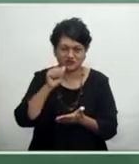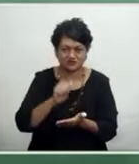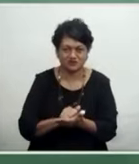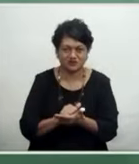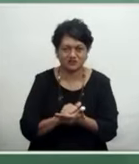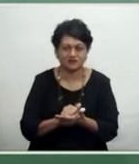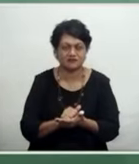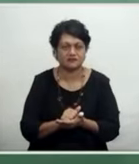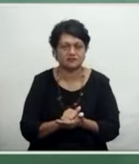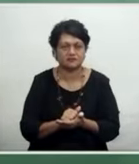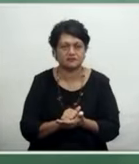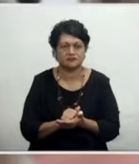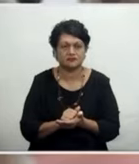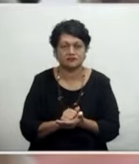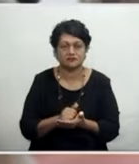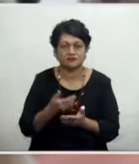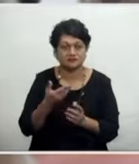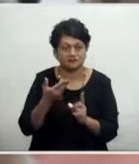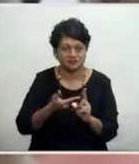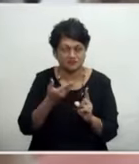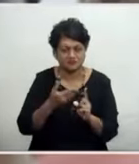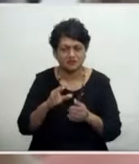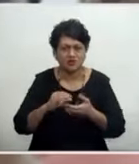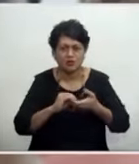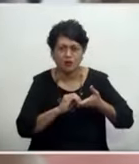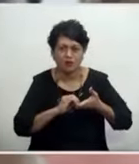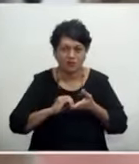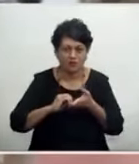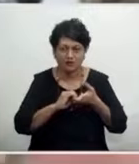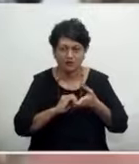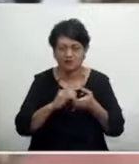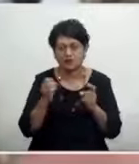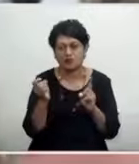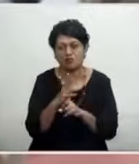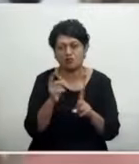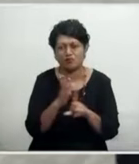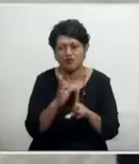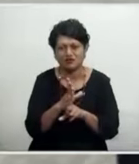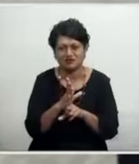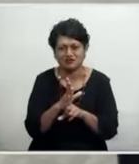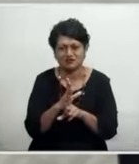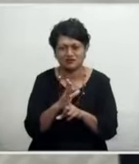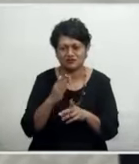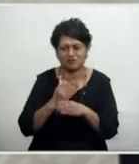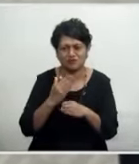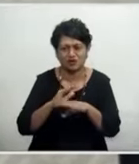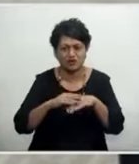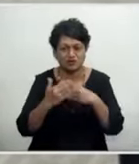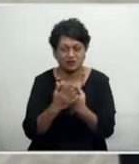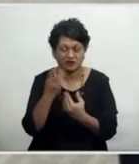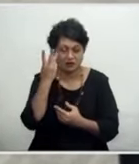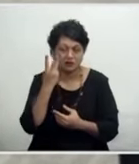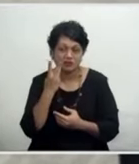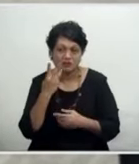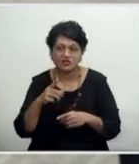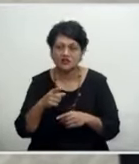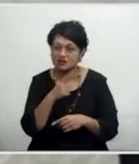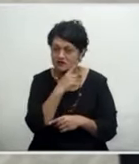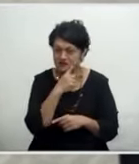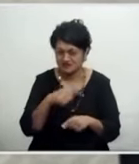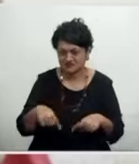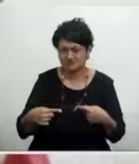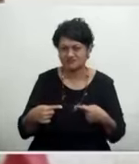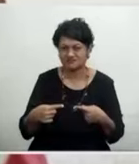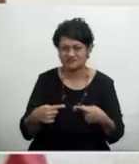more. Shamima Ali highlighted that collaboration is key to addressing violence against women and girls, which remains a significant concern for the